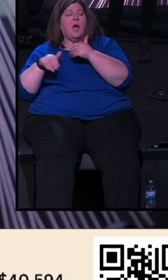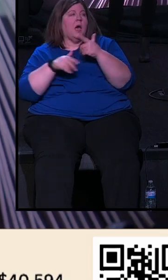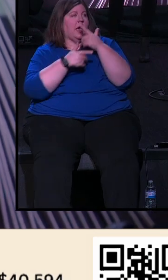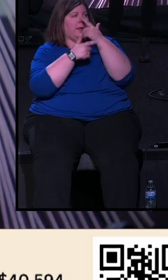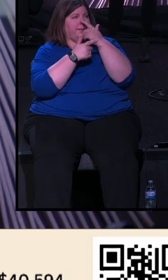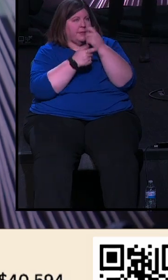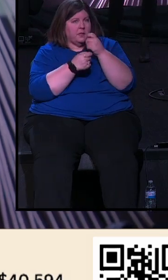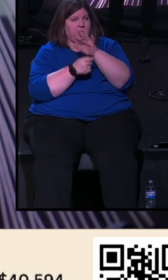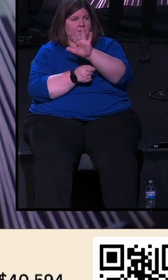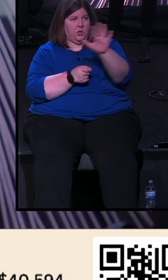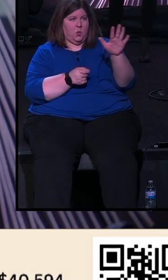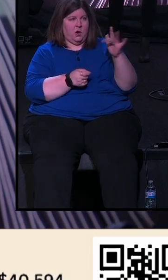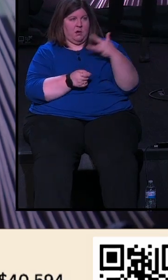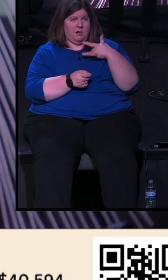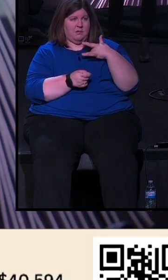the health of your own